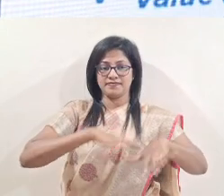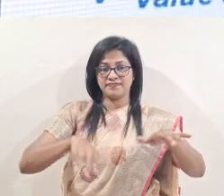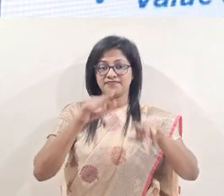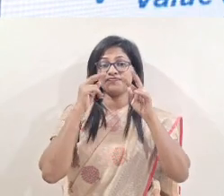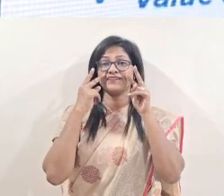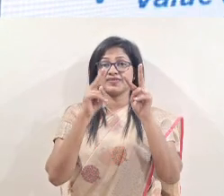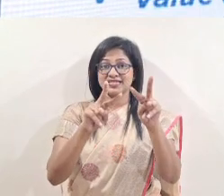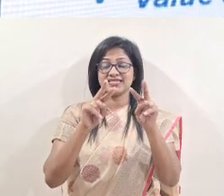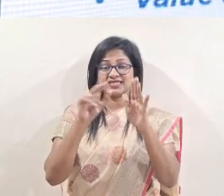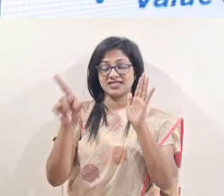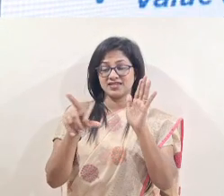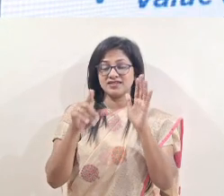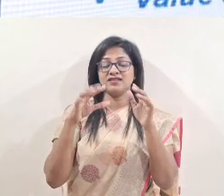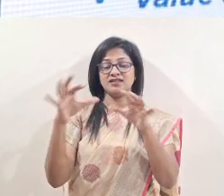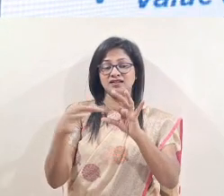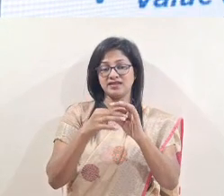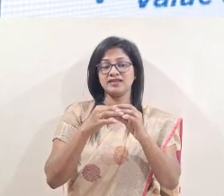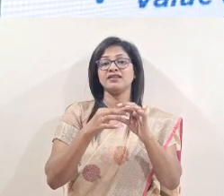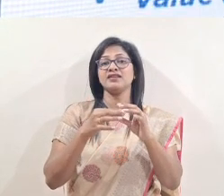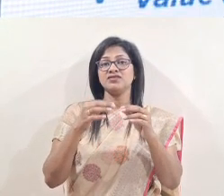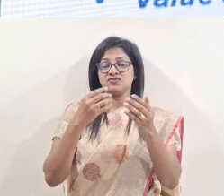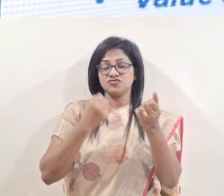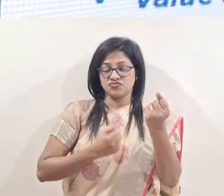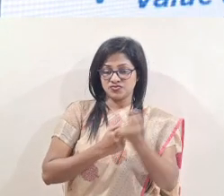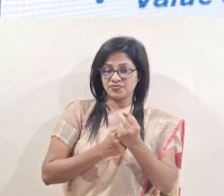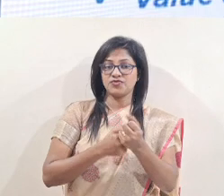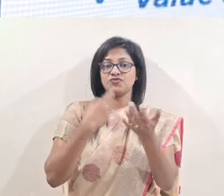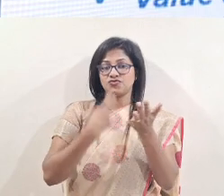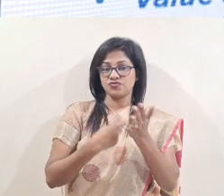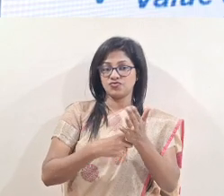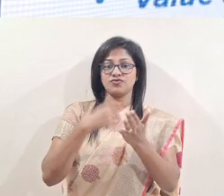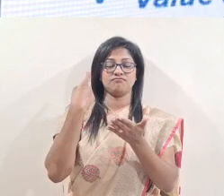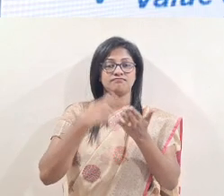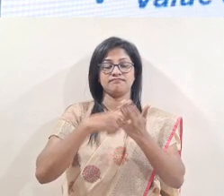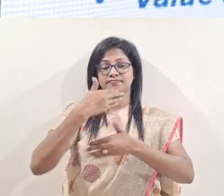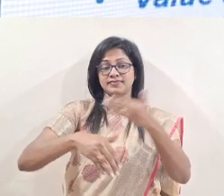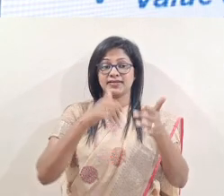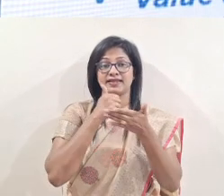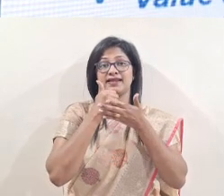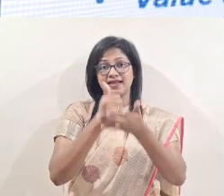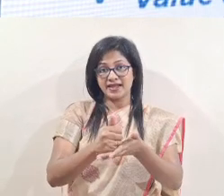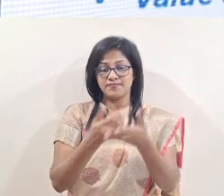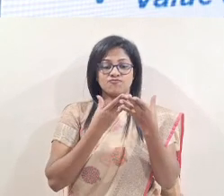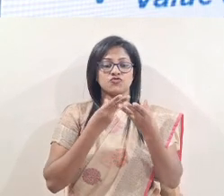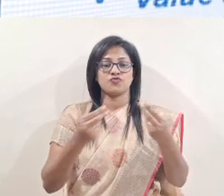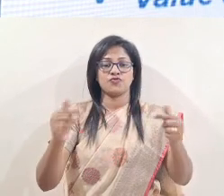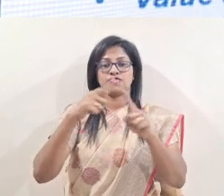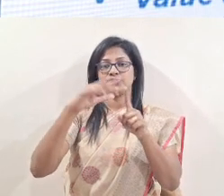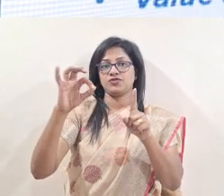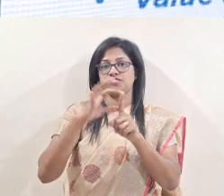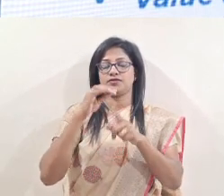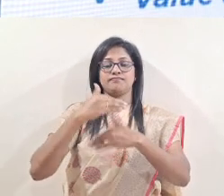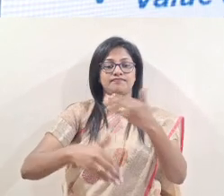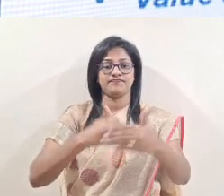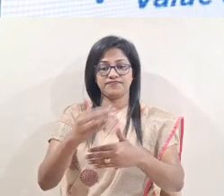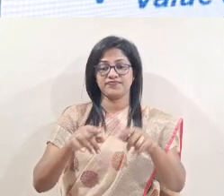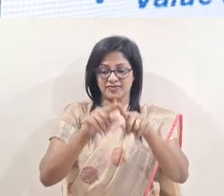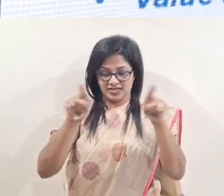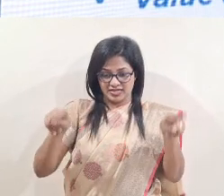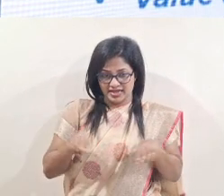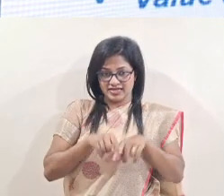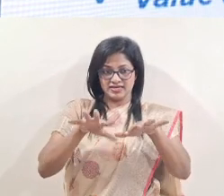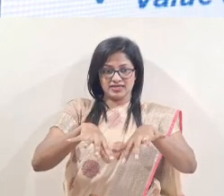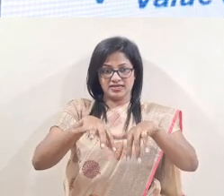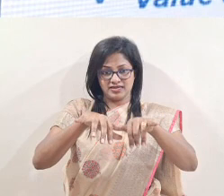supporting rules and regulations that will help for the smoother implementation of TOD, including from the Land Acquisition Act, Real Estate